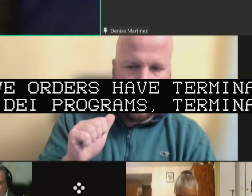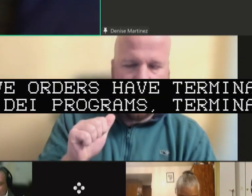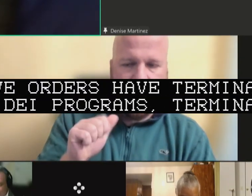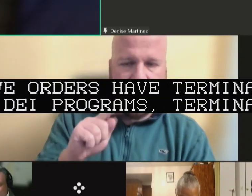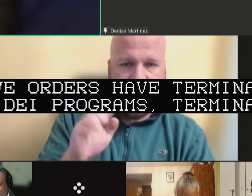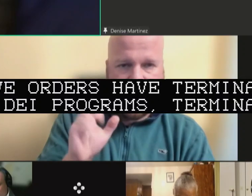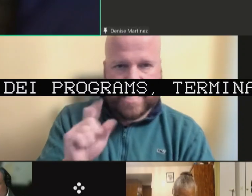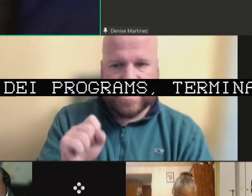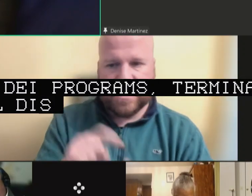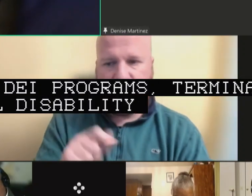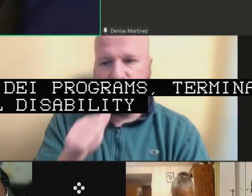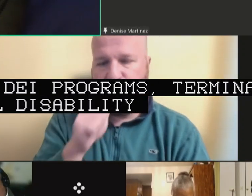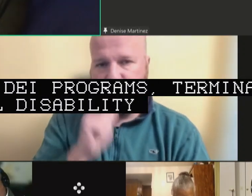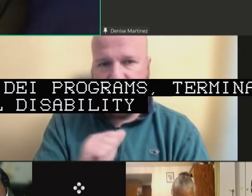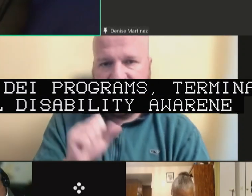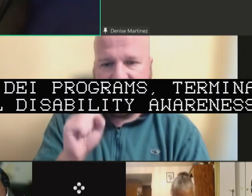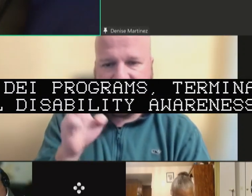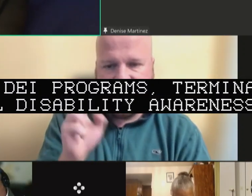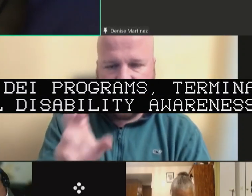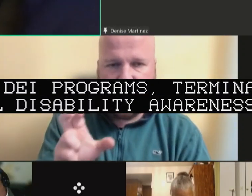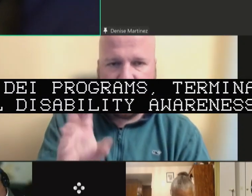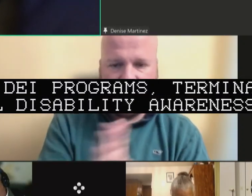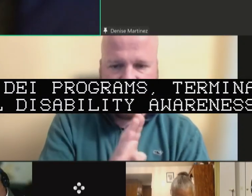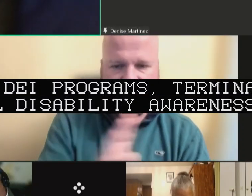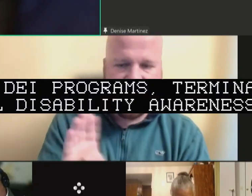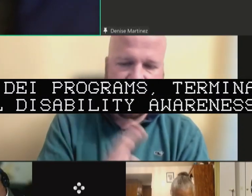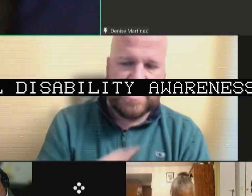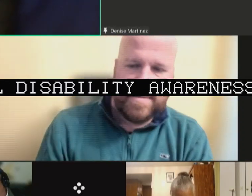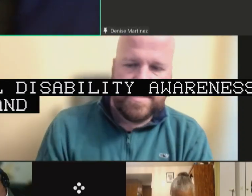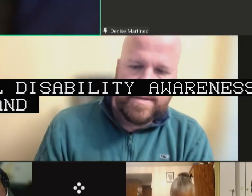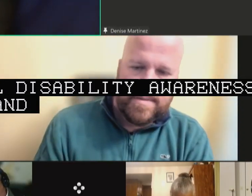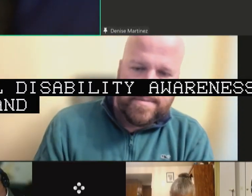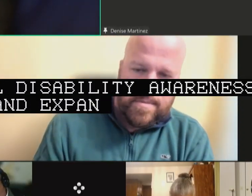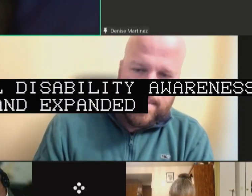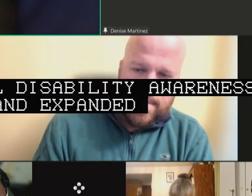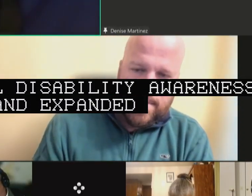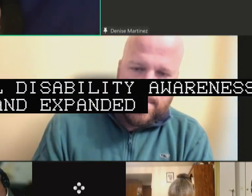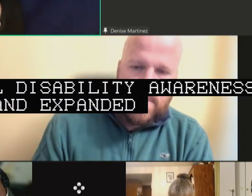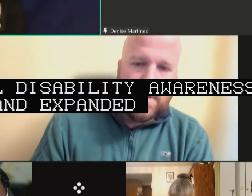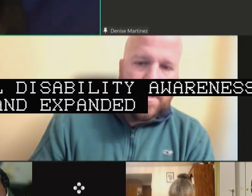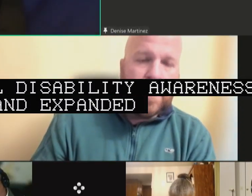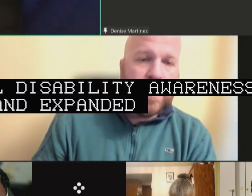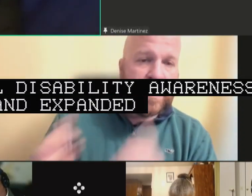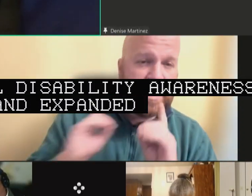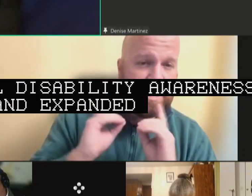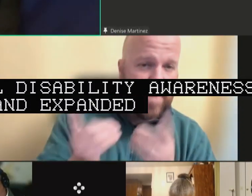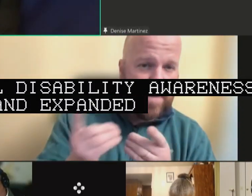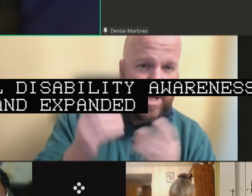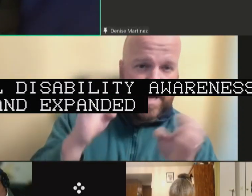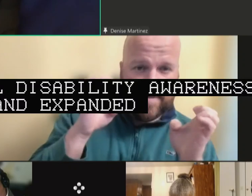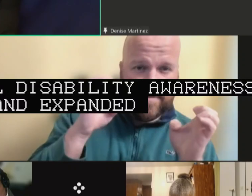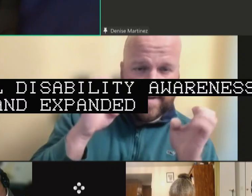and expanded anti-DEIA tasks to private sector businesses.